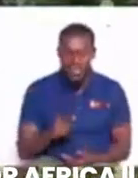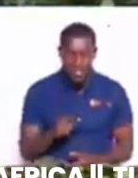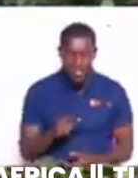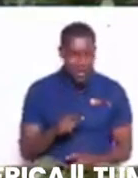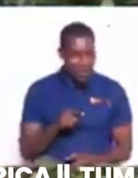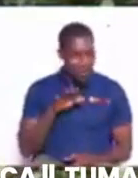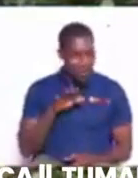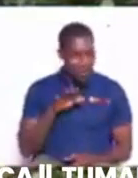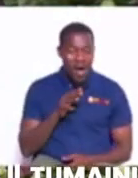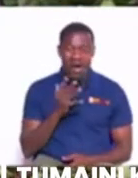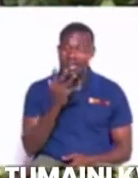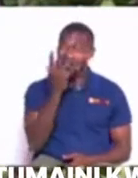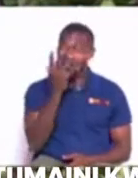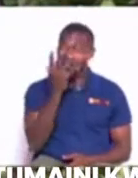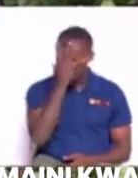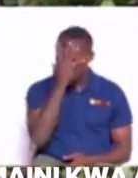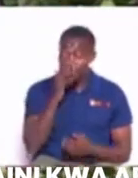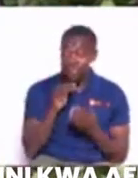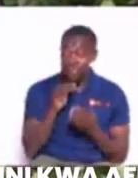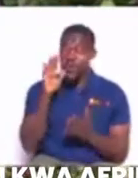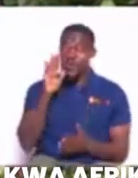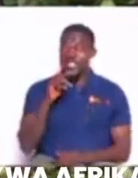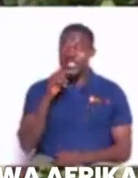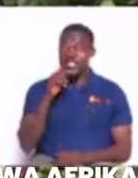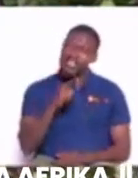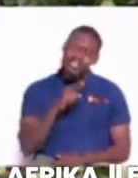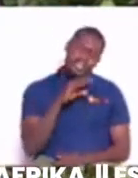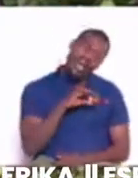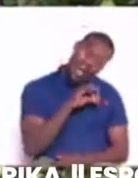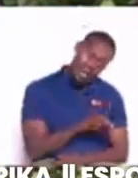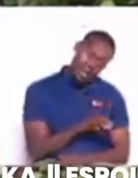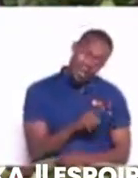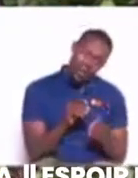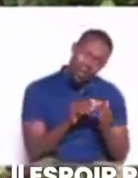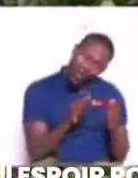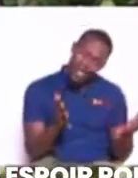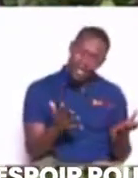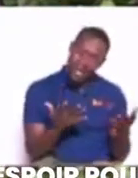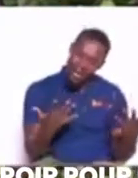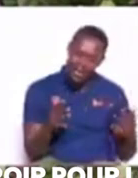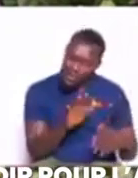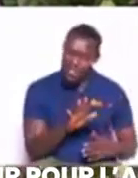so embarrassed. She said, son, open your fingers.